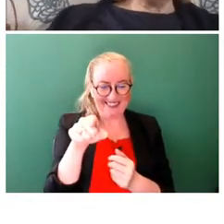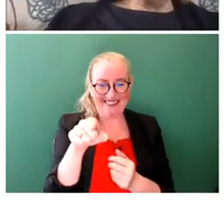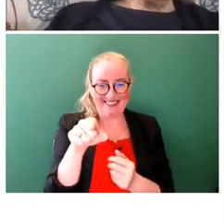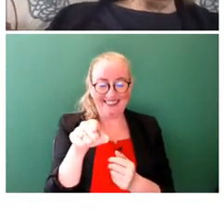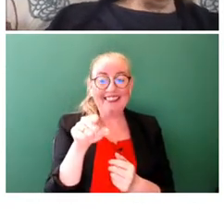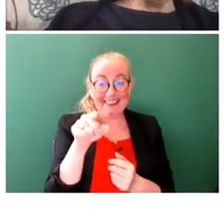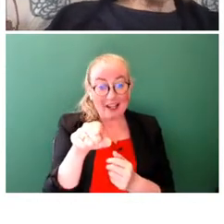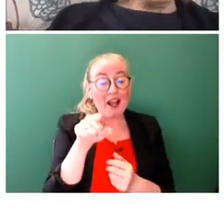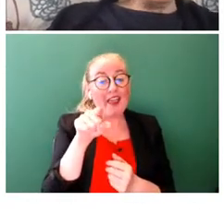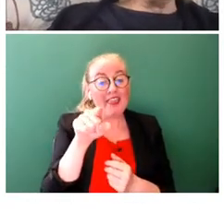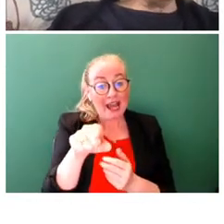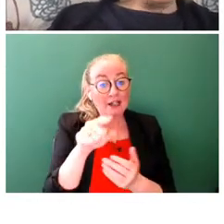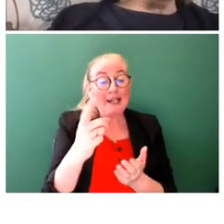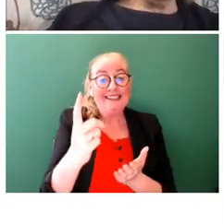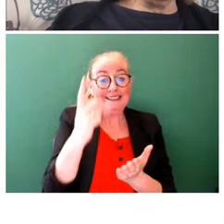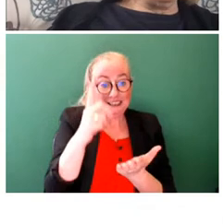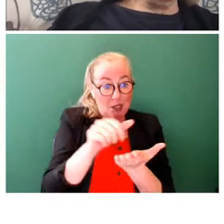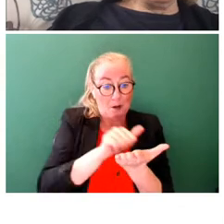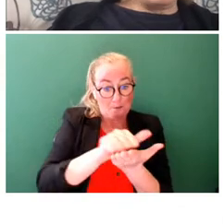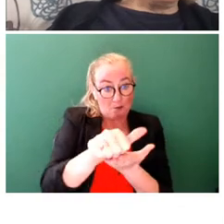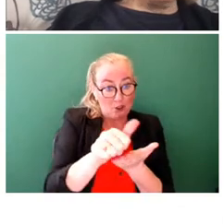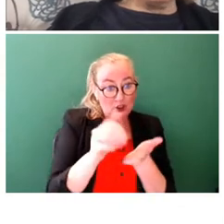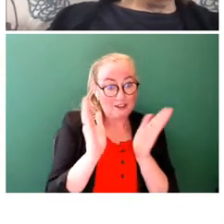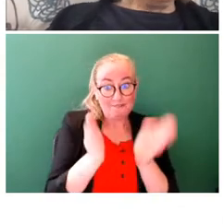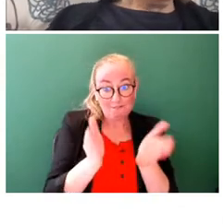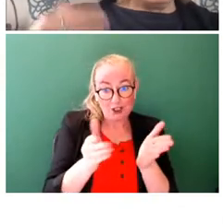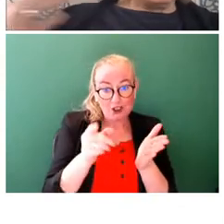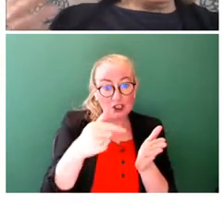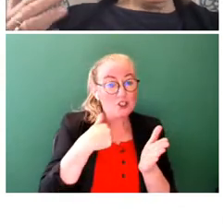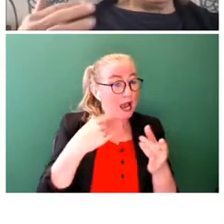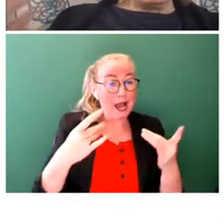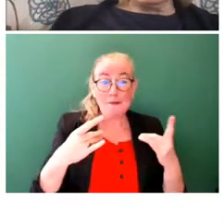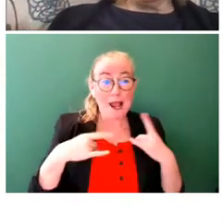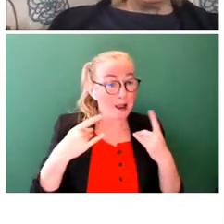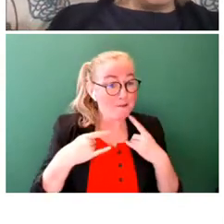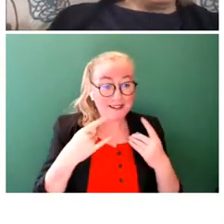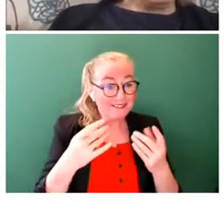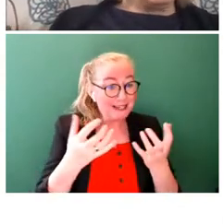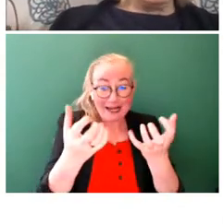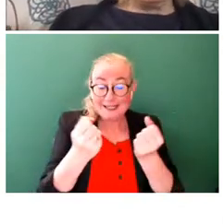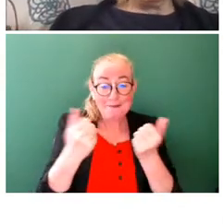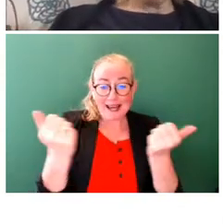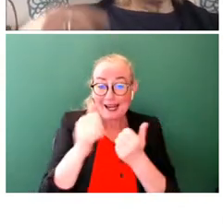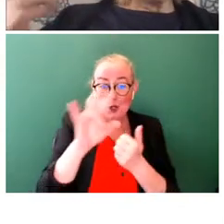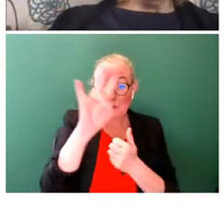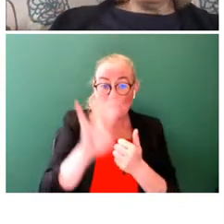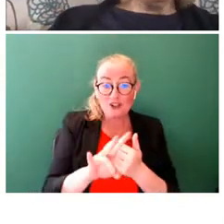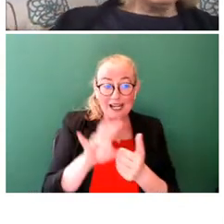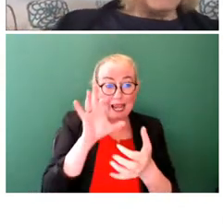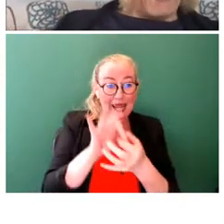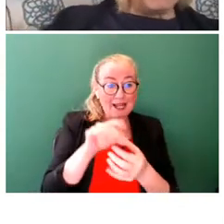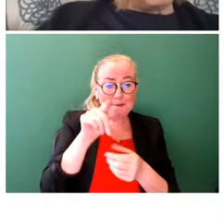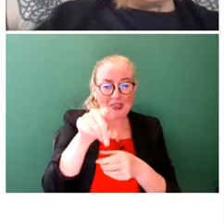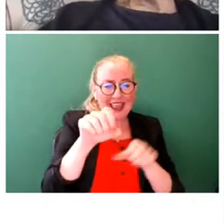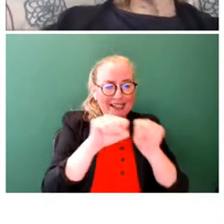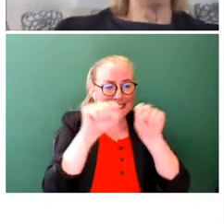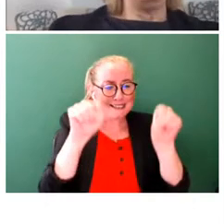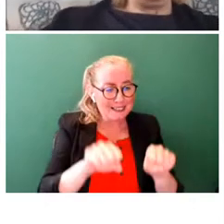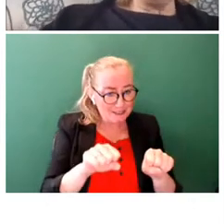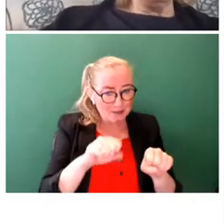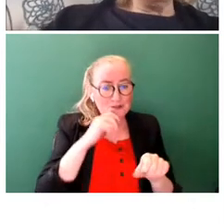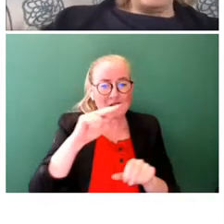So this has been published, and you know, I'm happy to take any questions about this system. So if we go on to the next